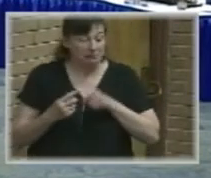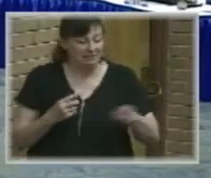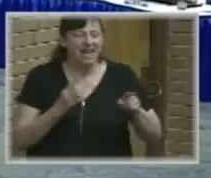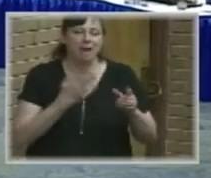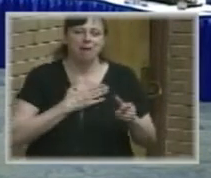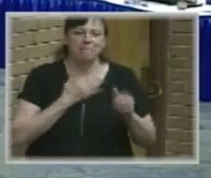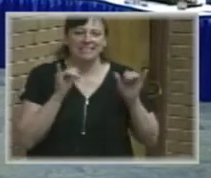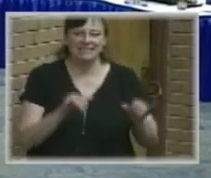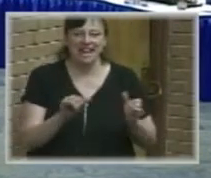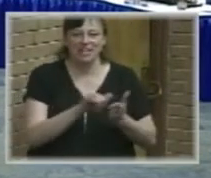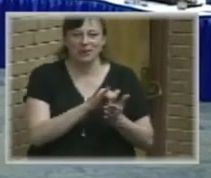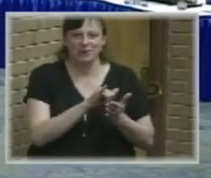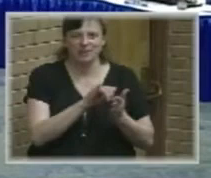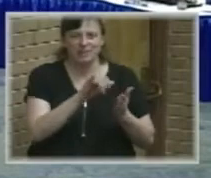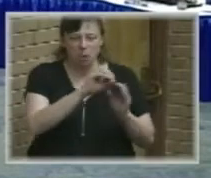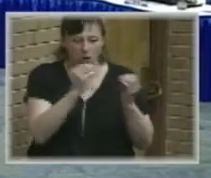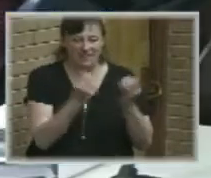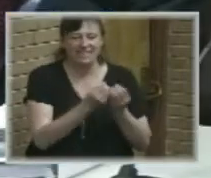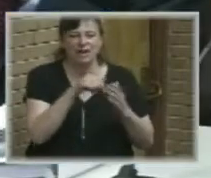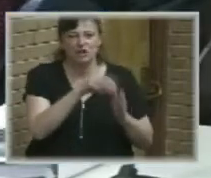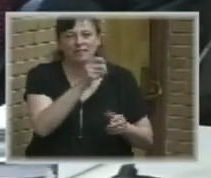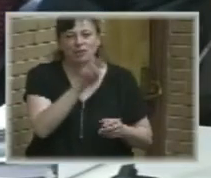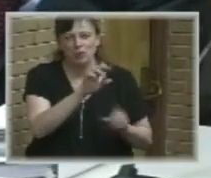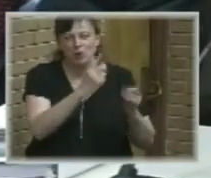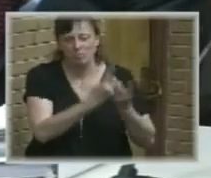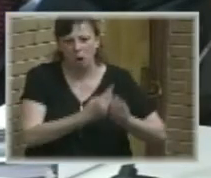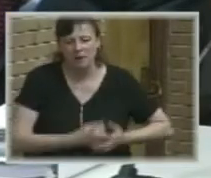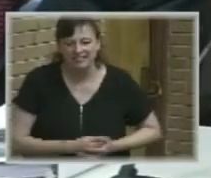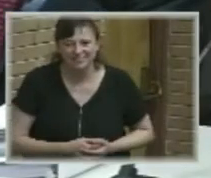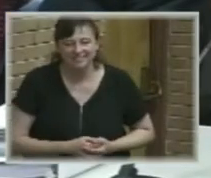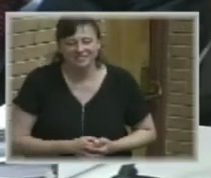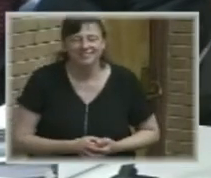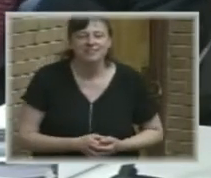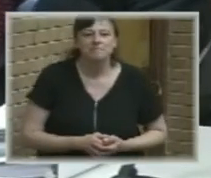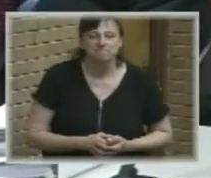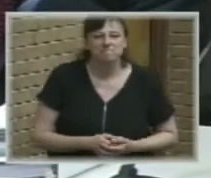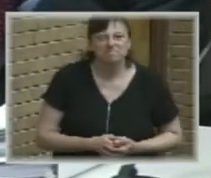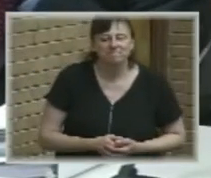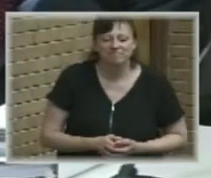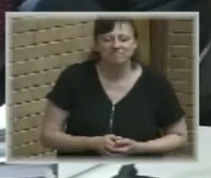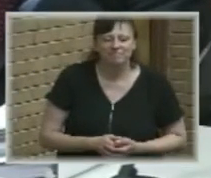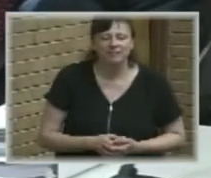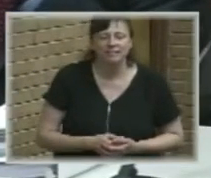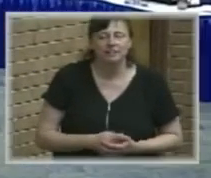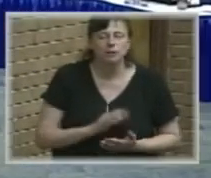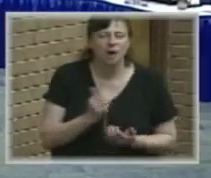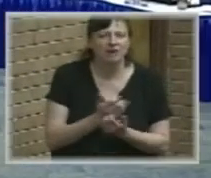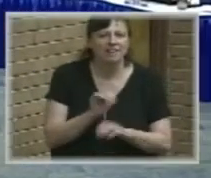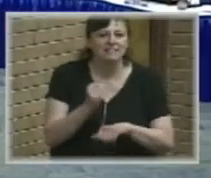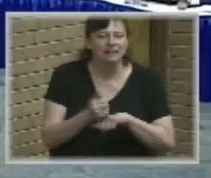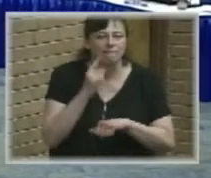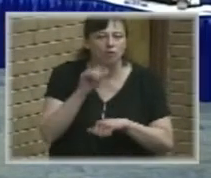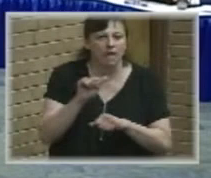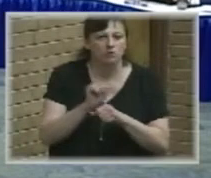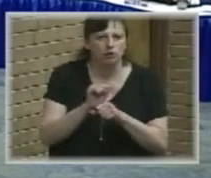the organization at the sewer department, because I know you think highly of Mike, and the terms are set forth in the letter.